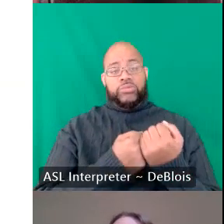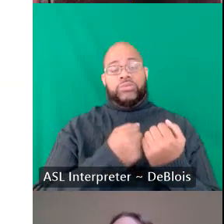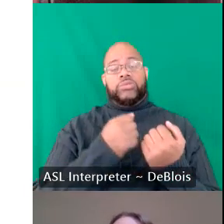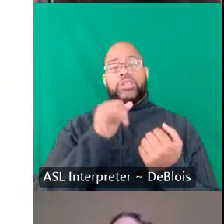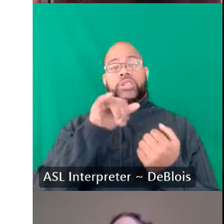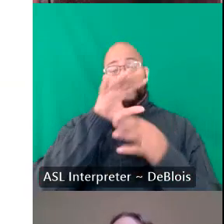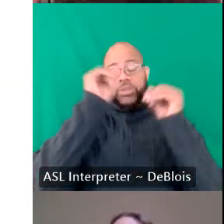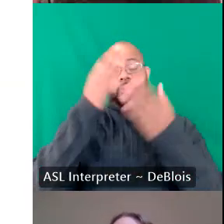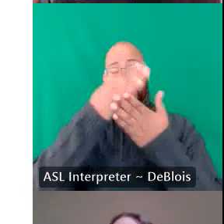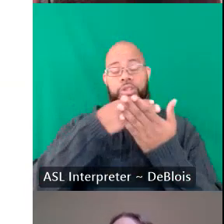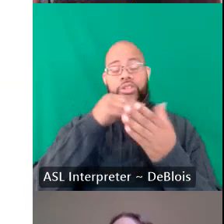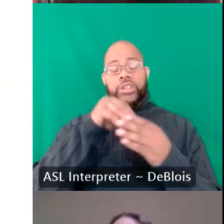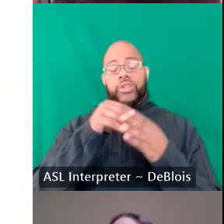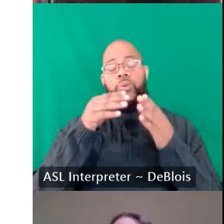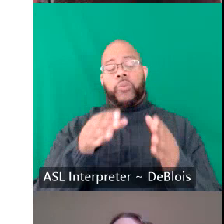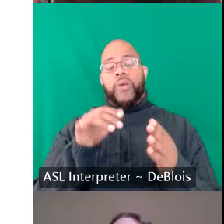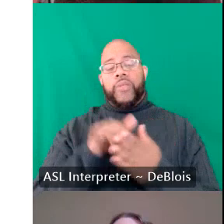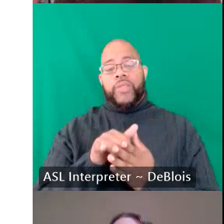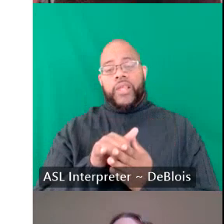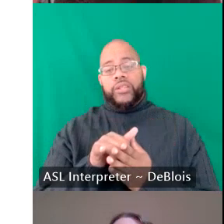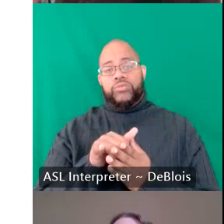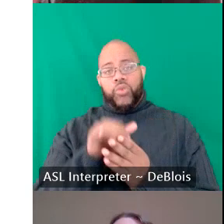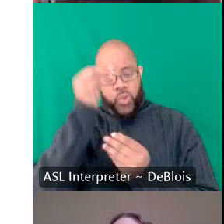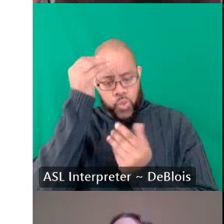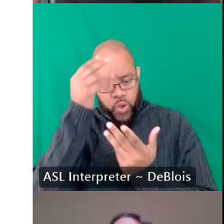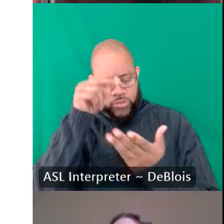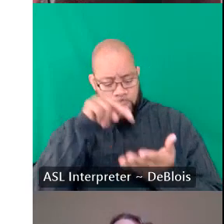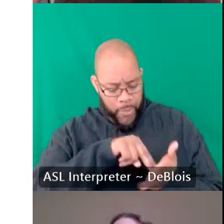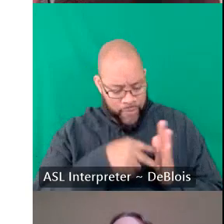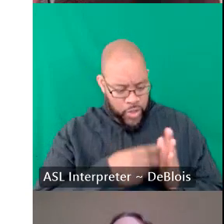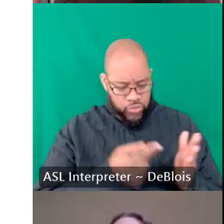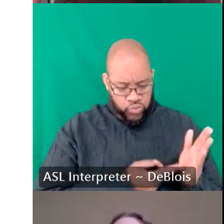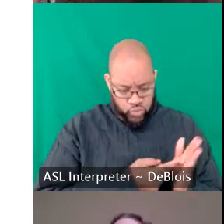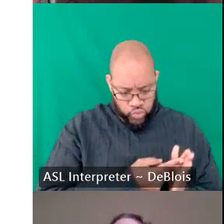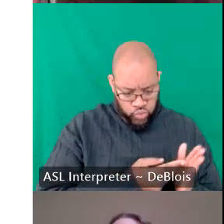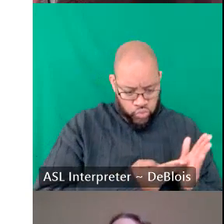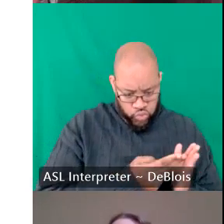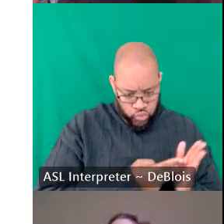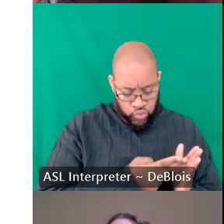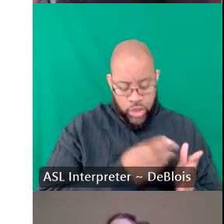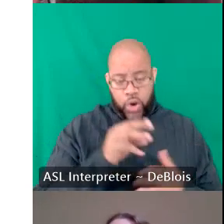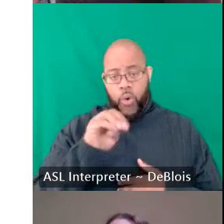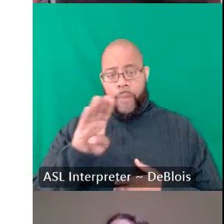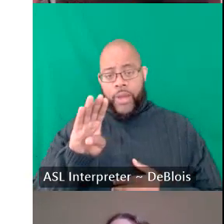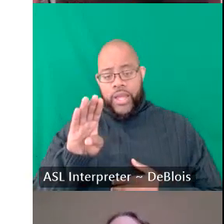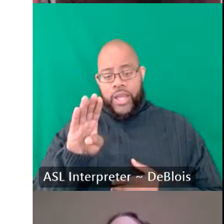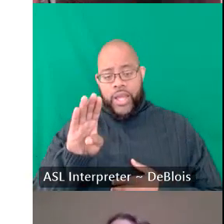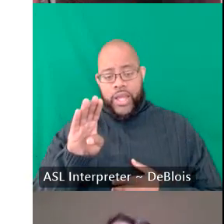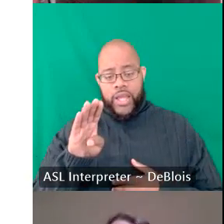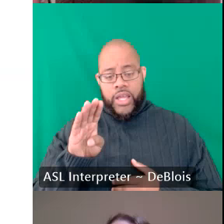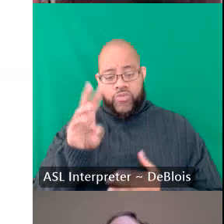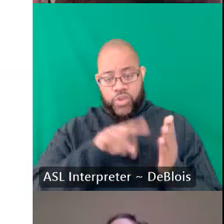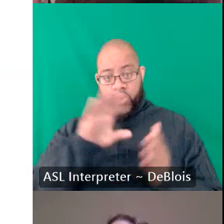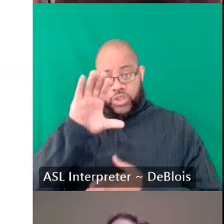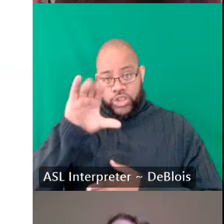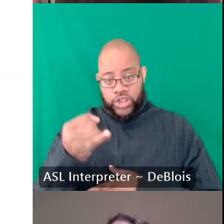way that is thoughtful, meaningful, and true. And OMB reads your CJs and will